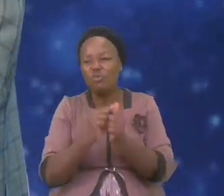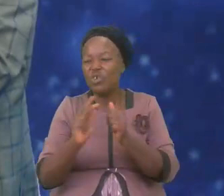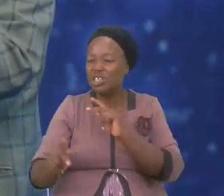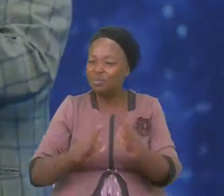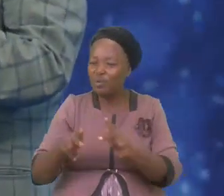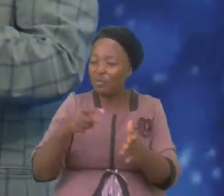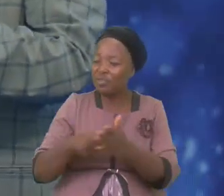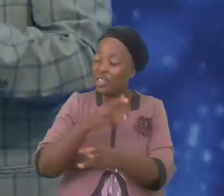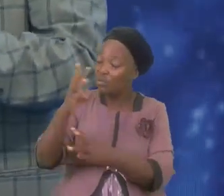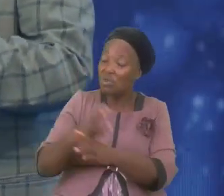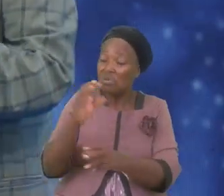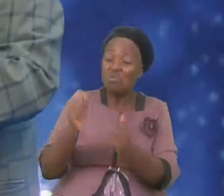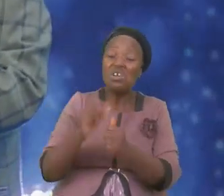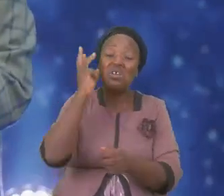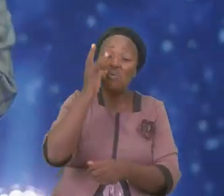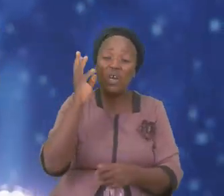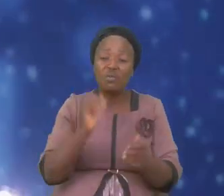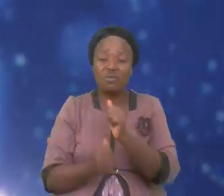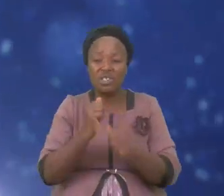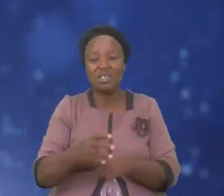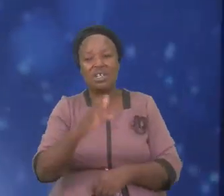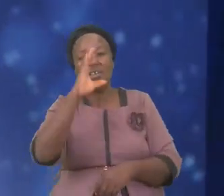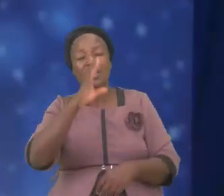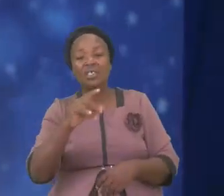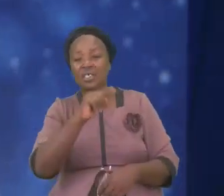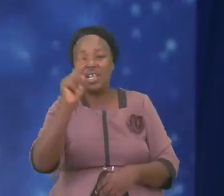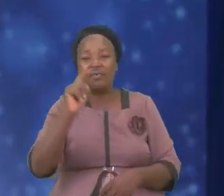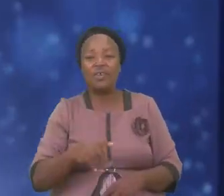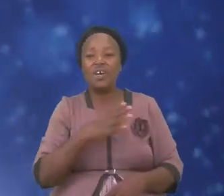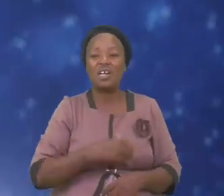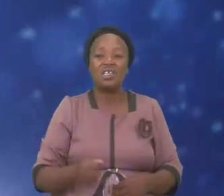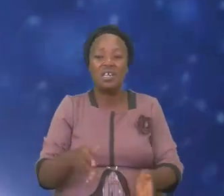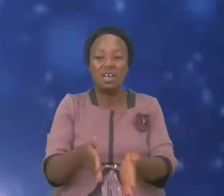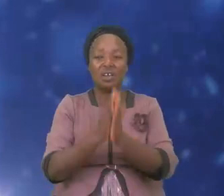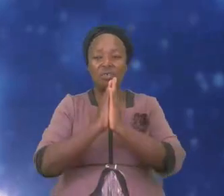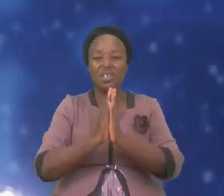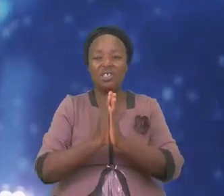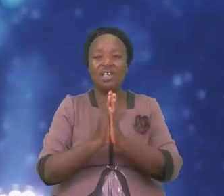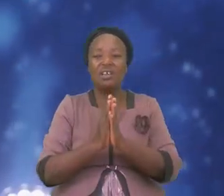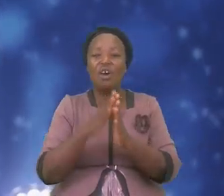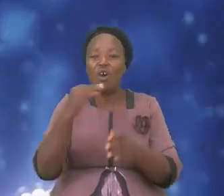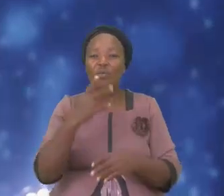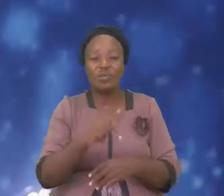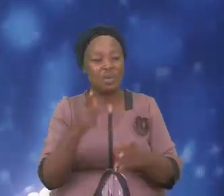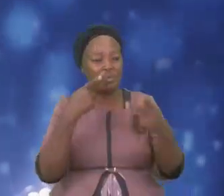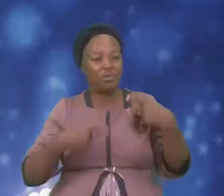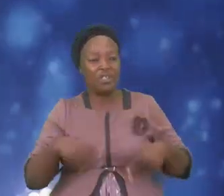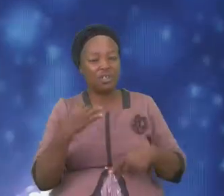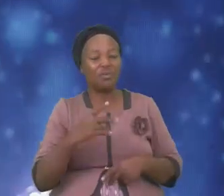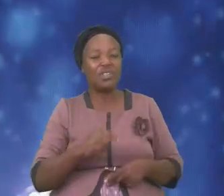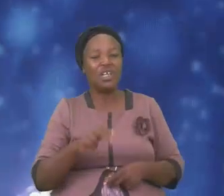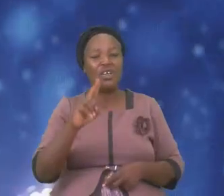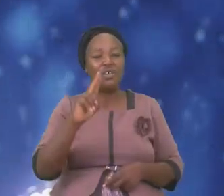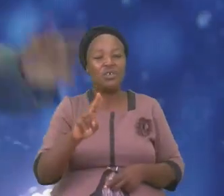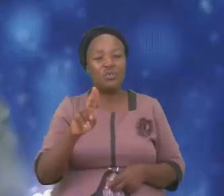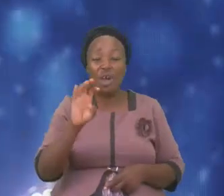he requested of the prince of the eunuchs that he might not defile himself, and